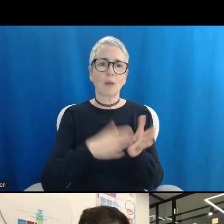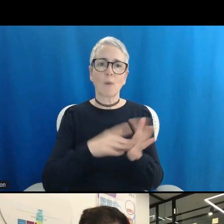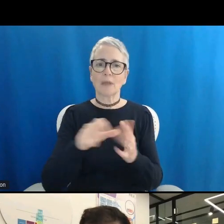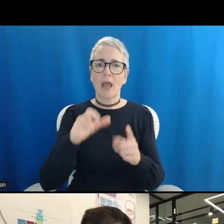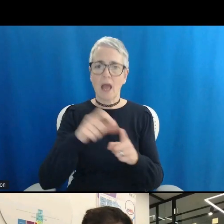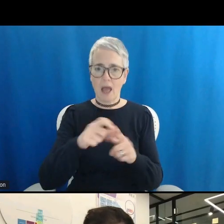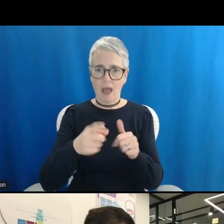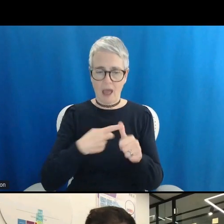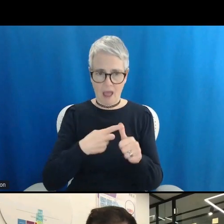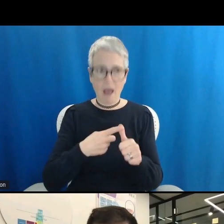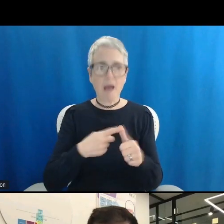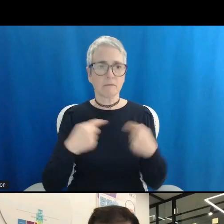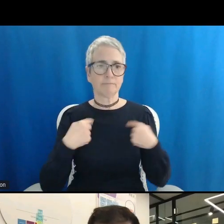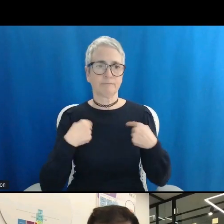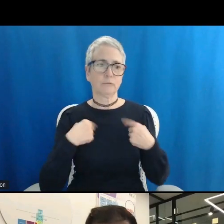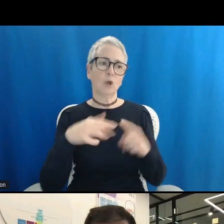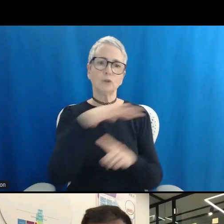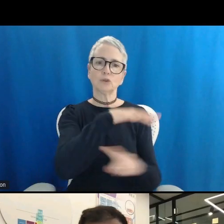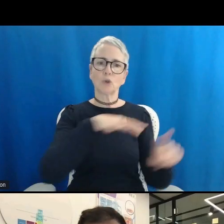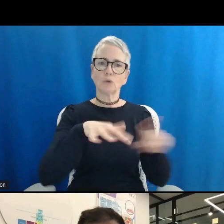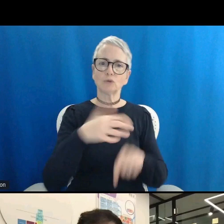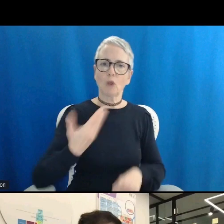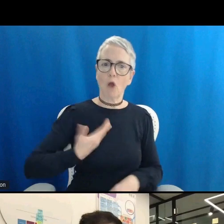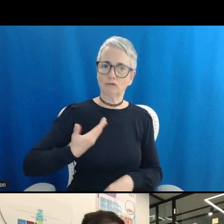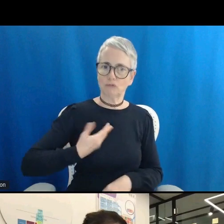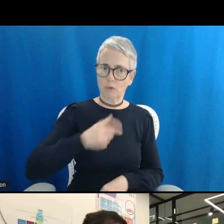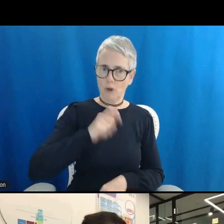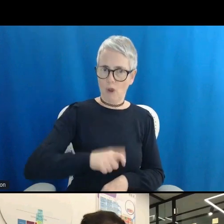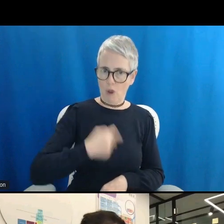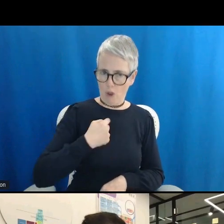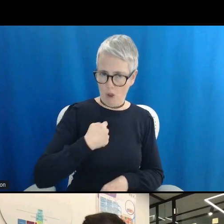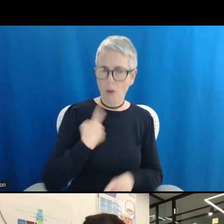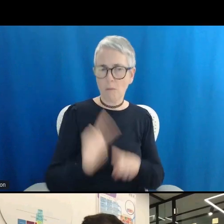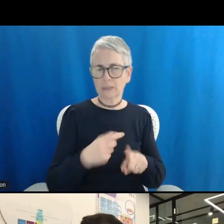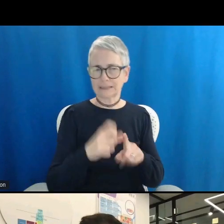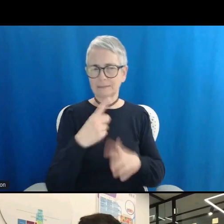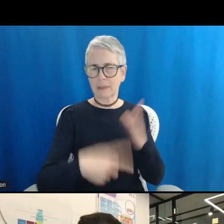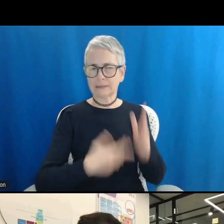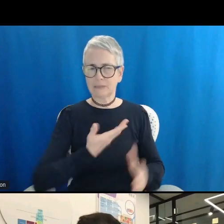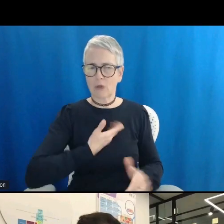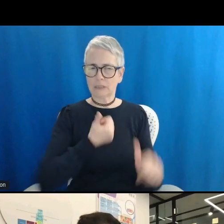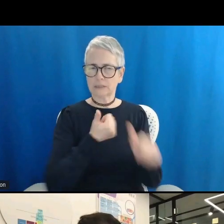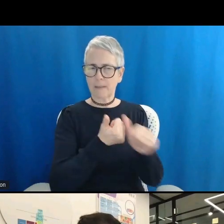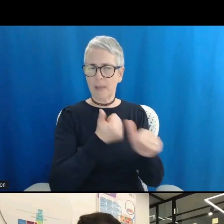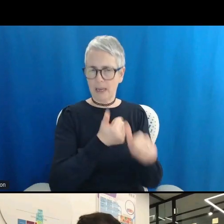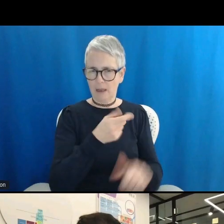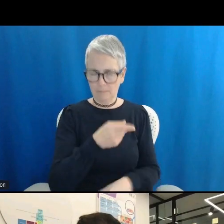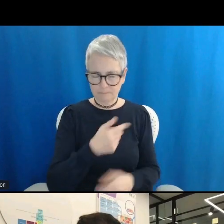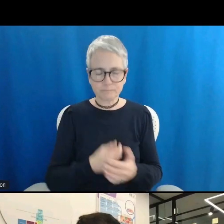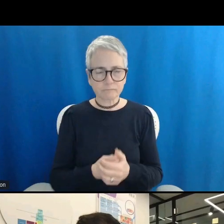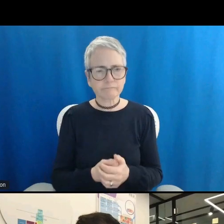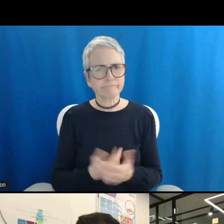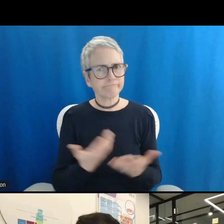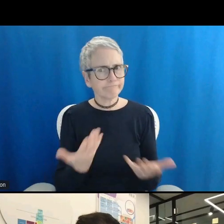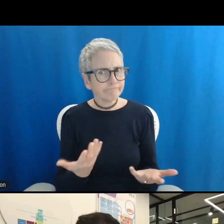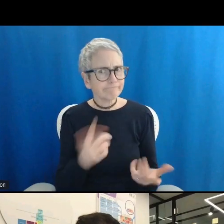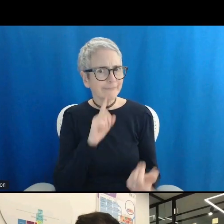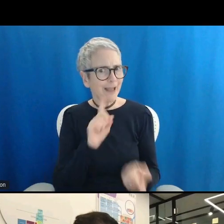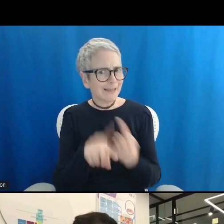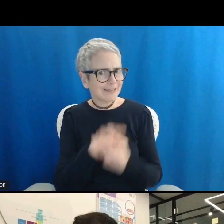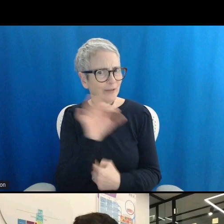social entrepreneur and a disability rights campaigner. So in regards to the question, the value